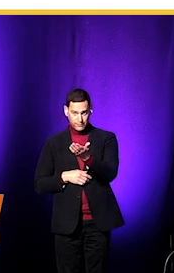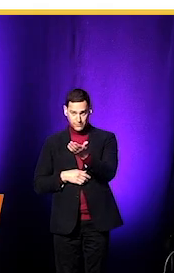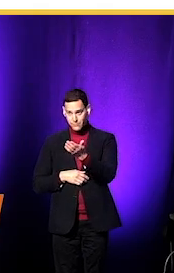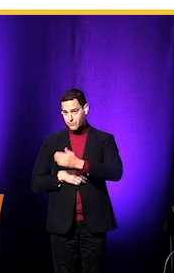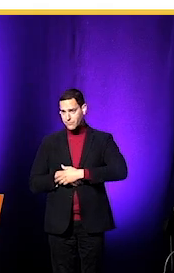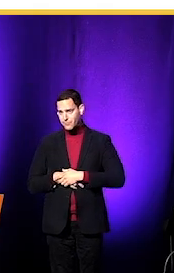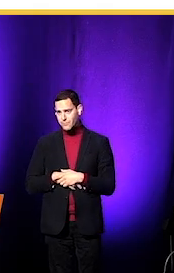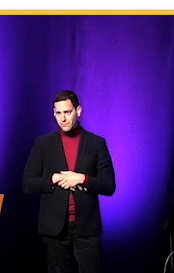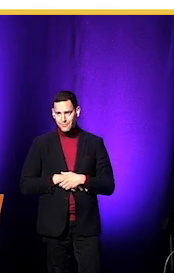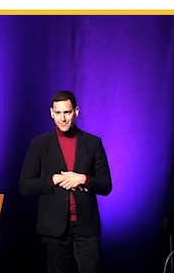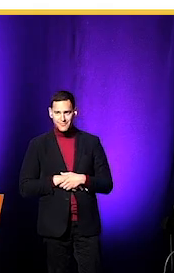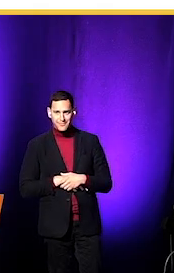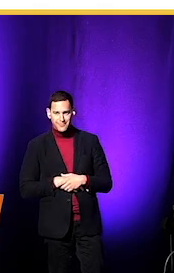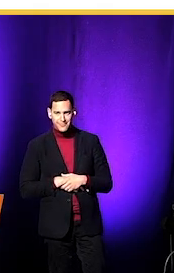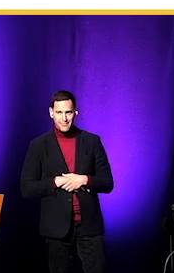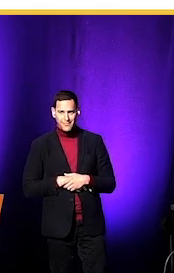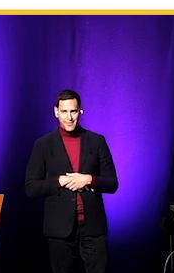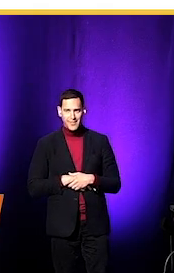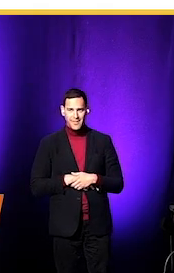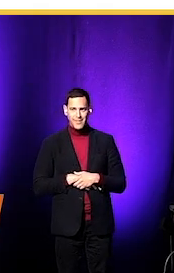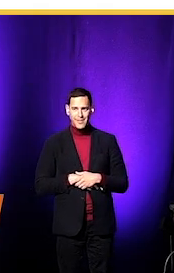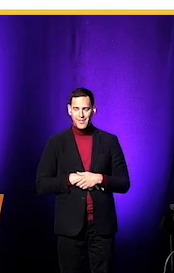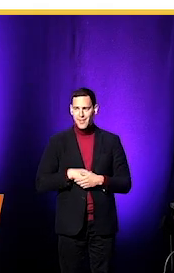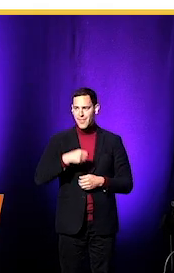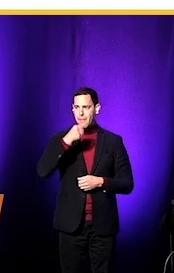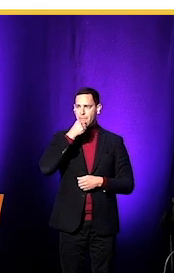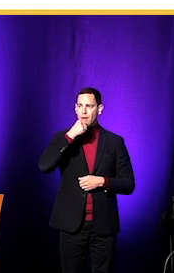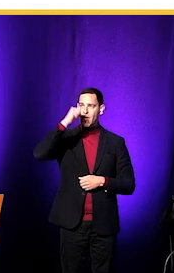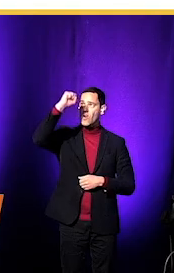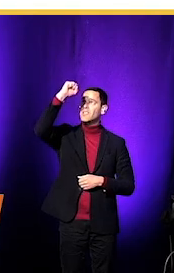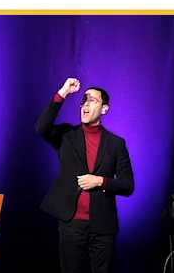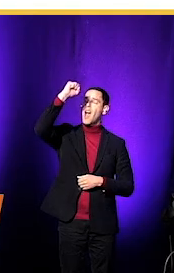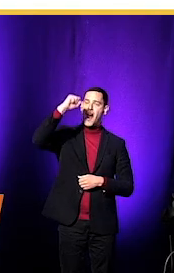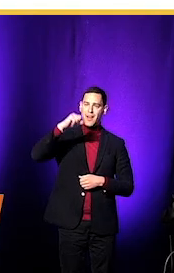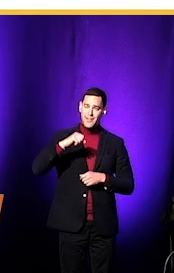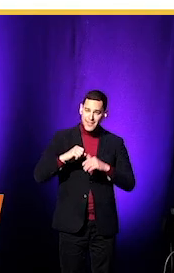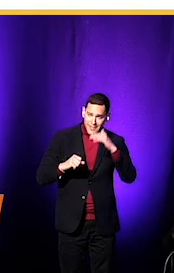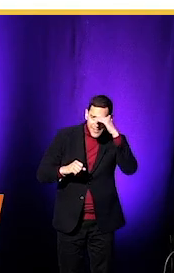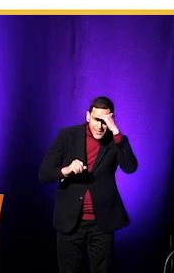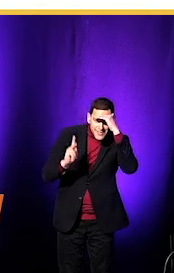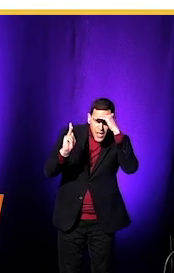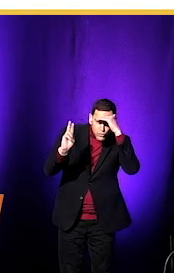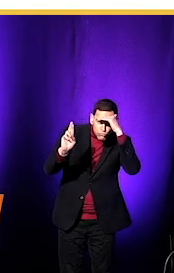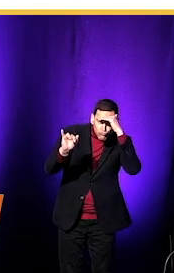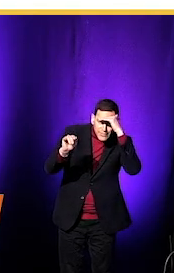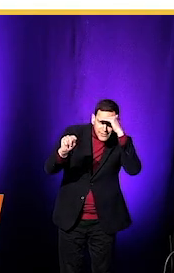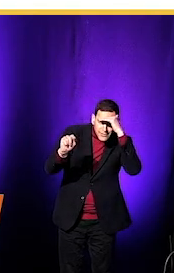The microphone is too high. Is that Krista? It is I. Oh, Krista.